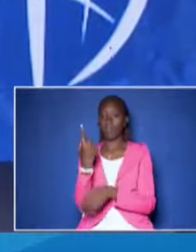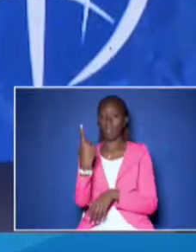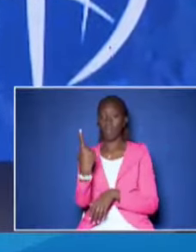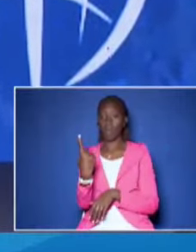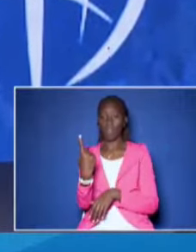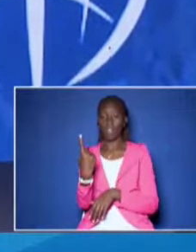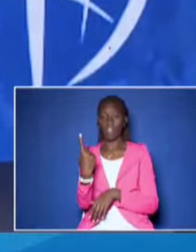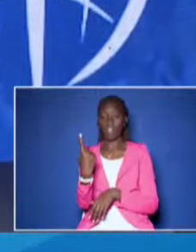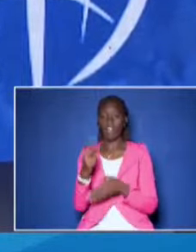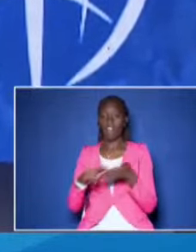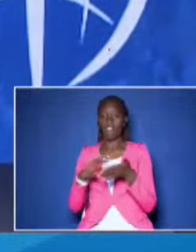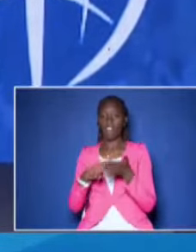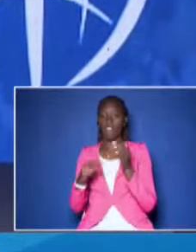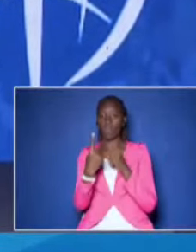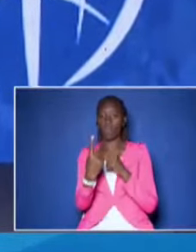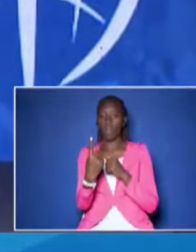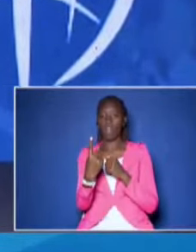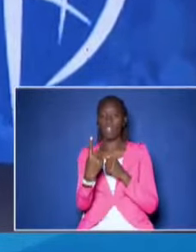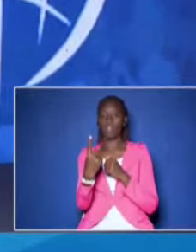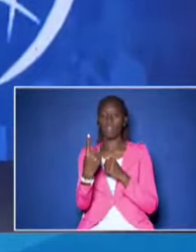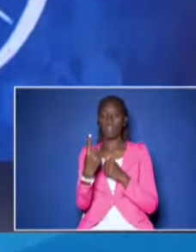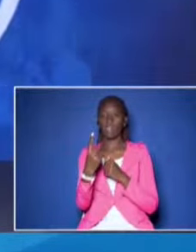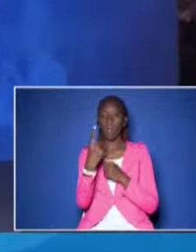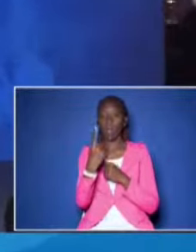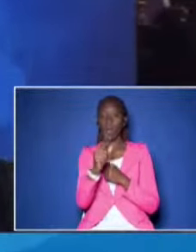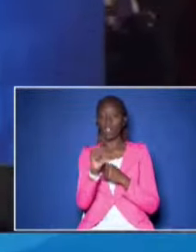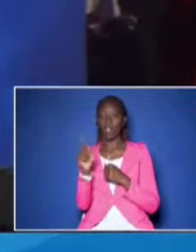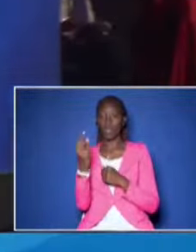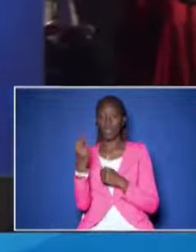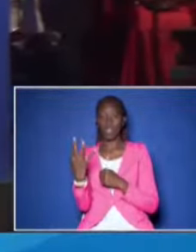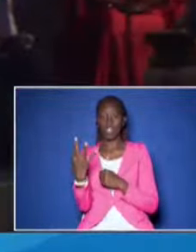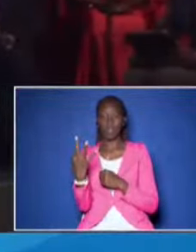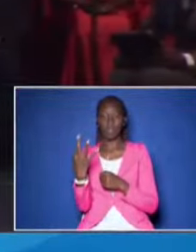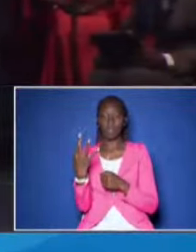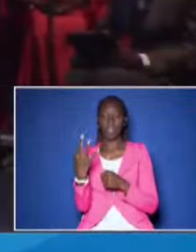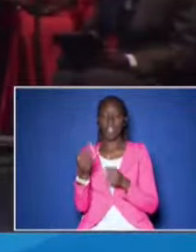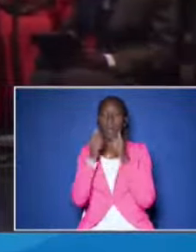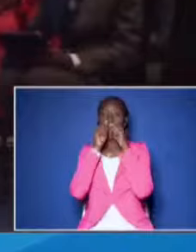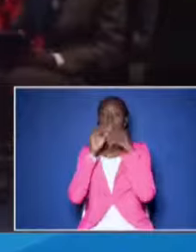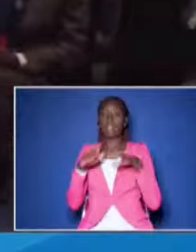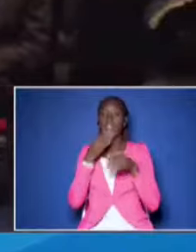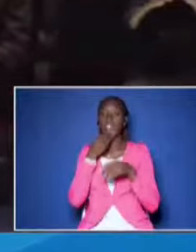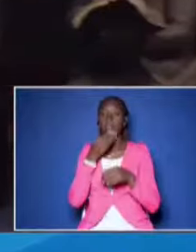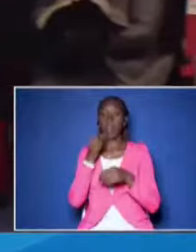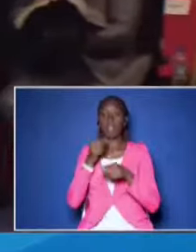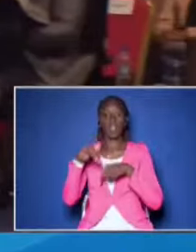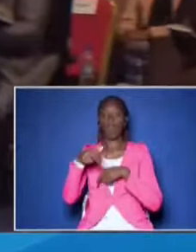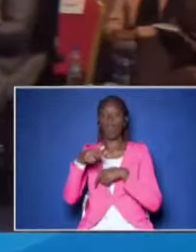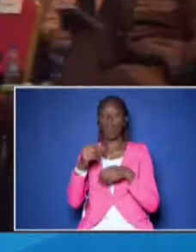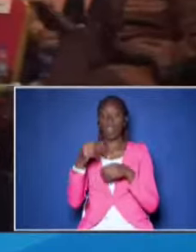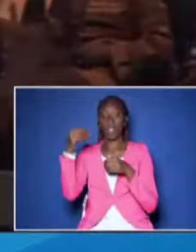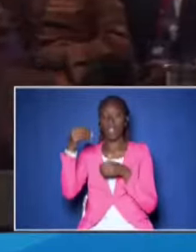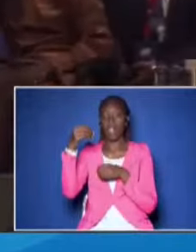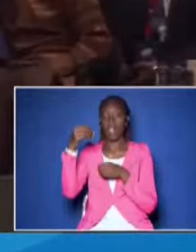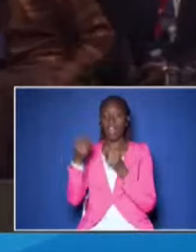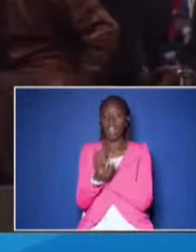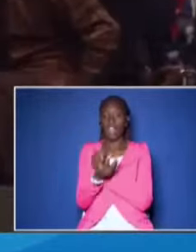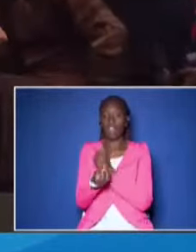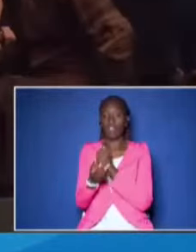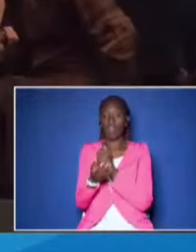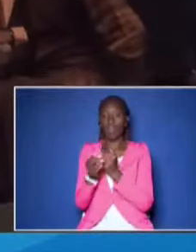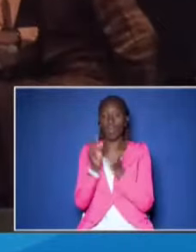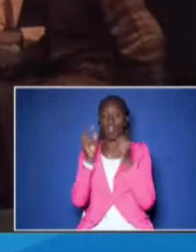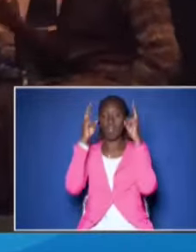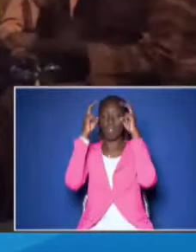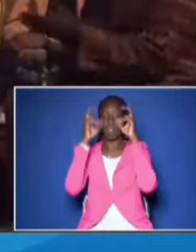1 verse 1 2 and 3 let's go brother blessed is the man that walketh not in the counsel of the ungodly nor standeth in